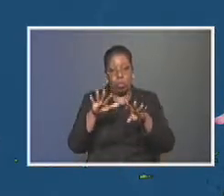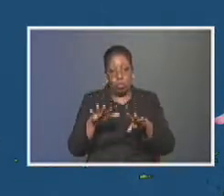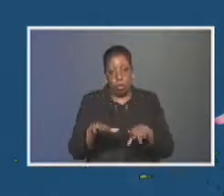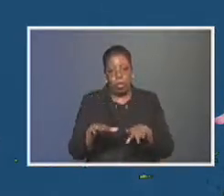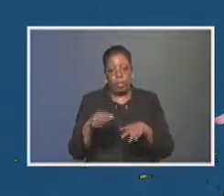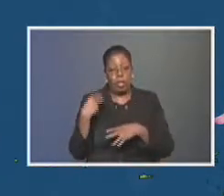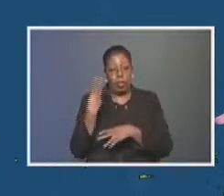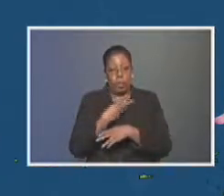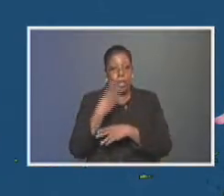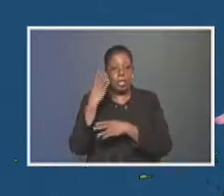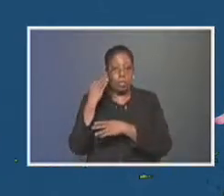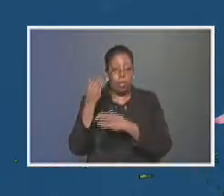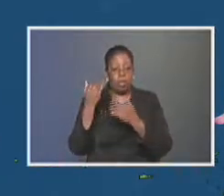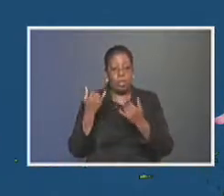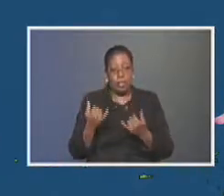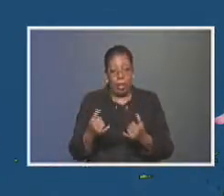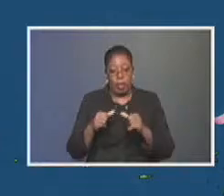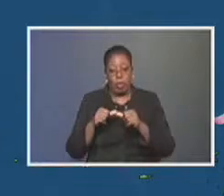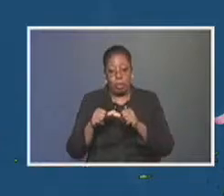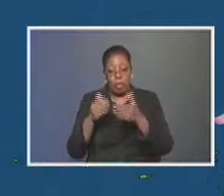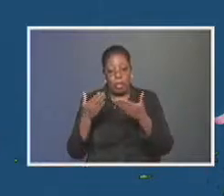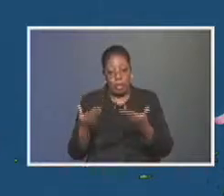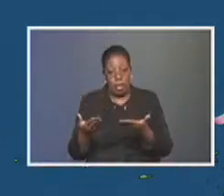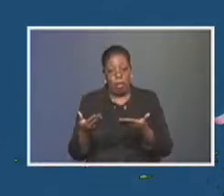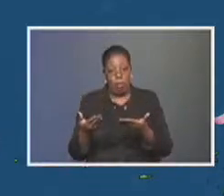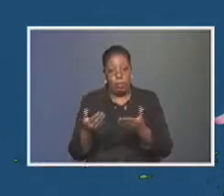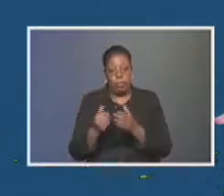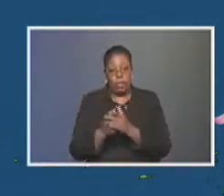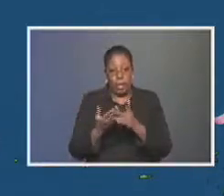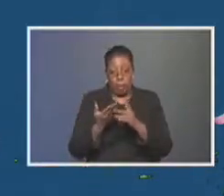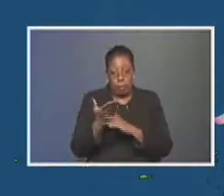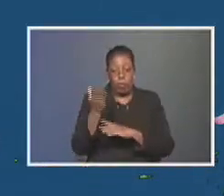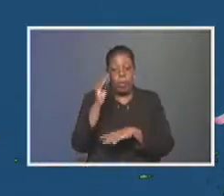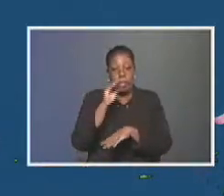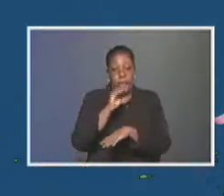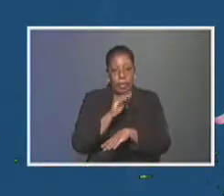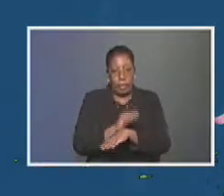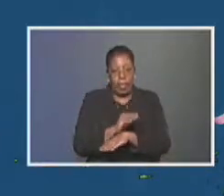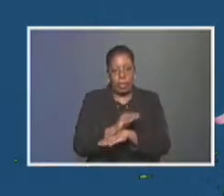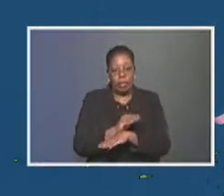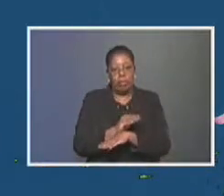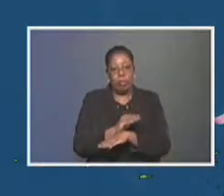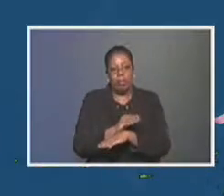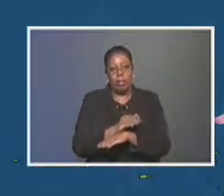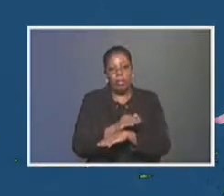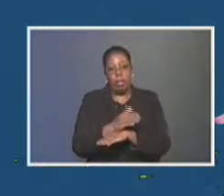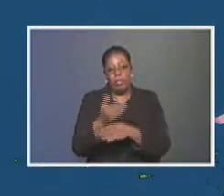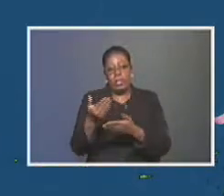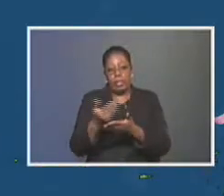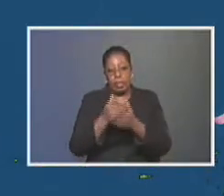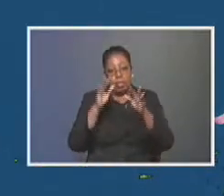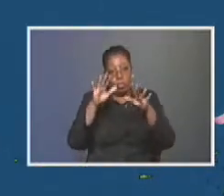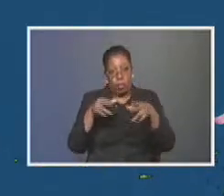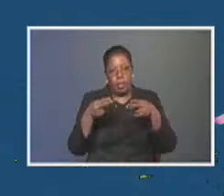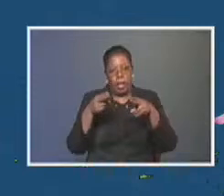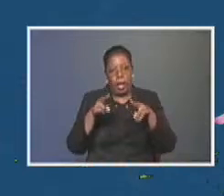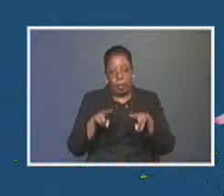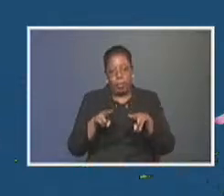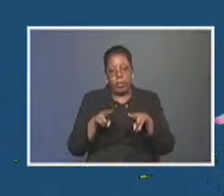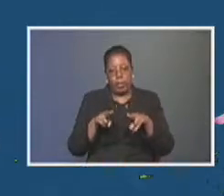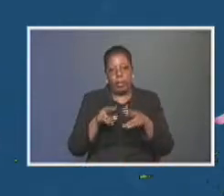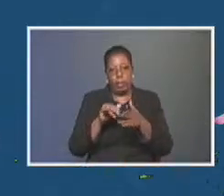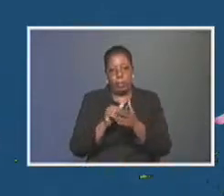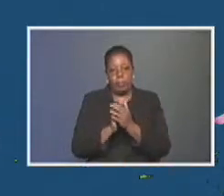currently experiencing. That will sit there for quite a while, so during the course of the night, there will be occasional showers taking place along that